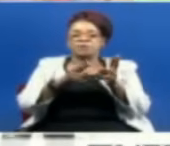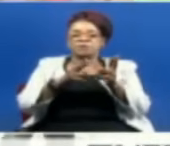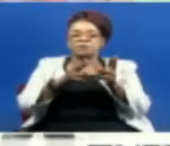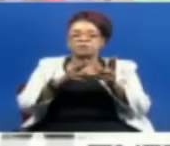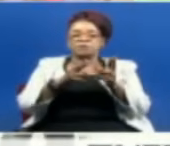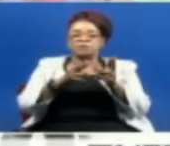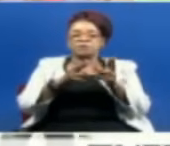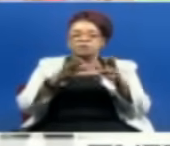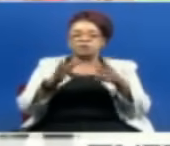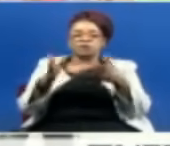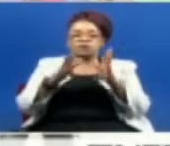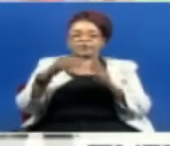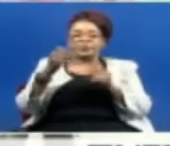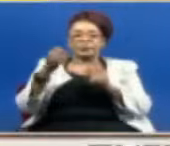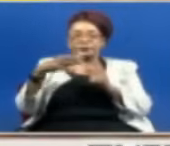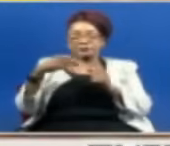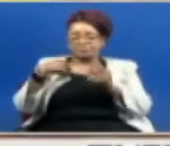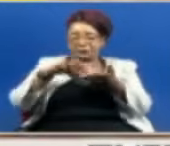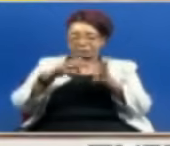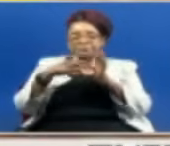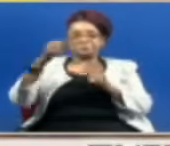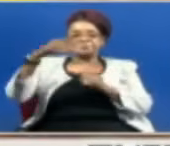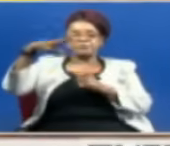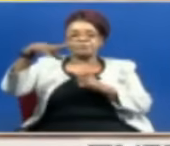of energy, that is the sunlight, yes.